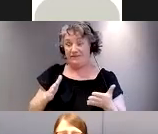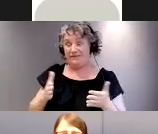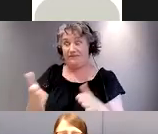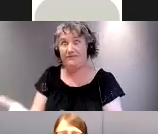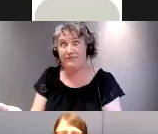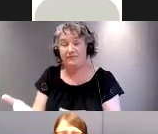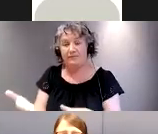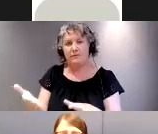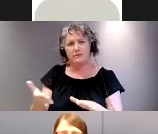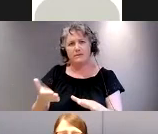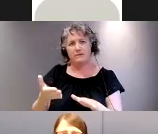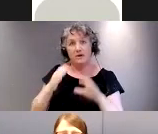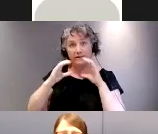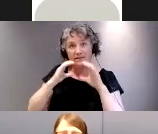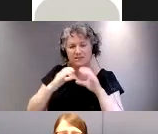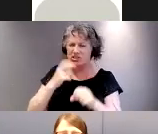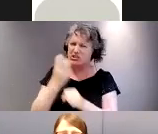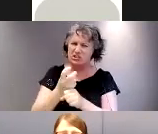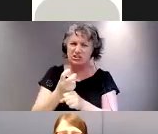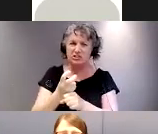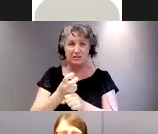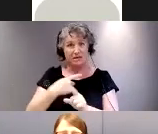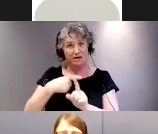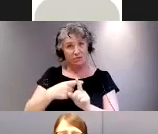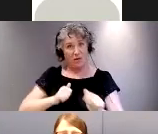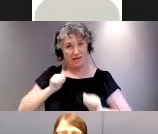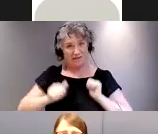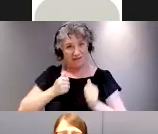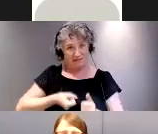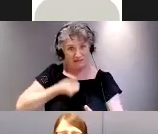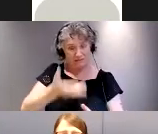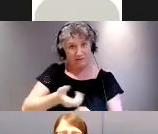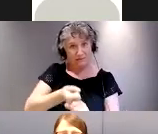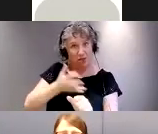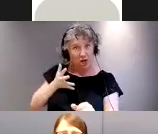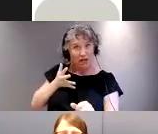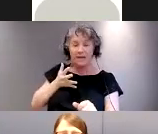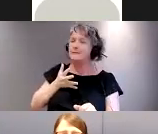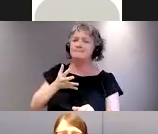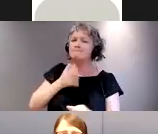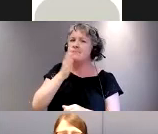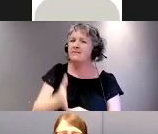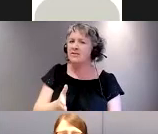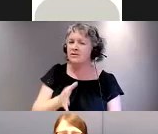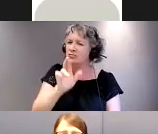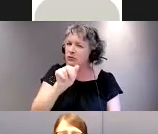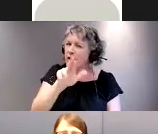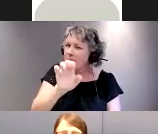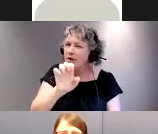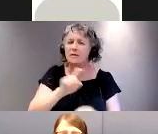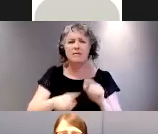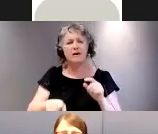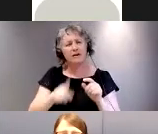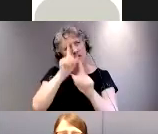proactively? Yes. Do they? No, right? This is the stuff we're dealing with, but it really is practical